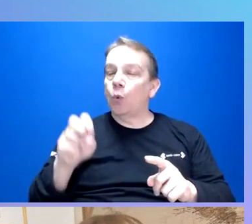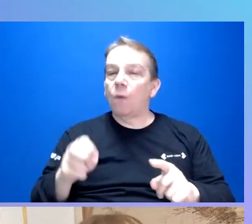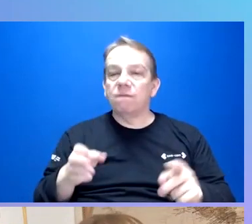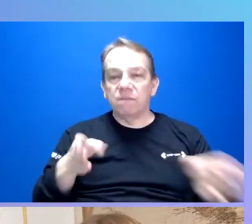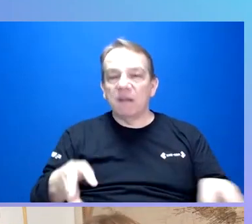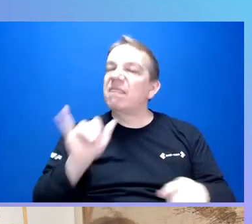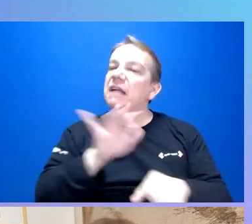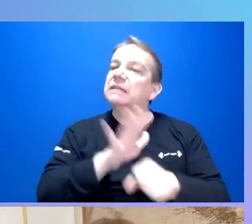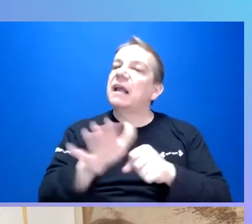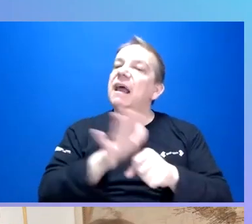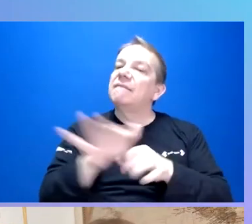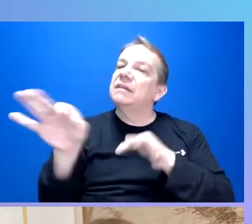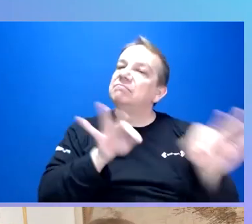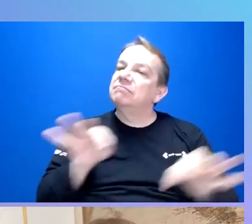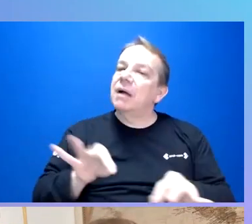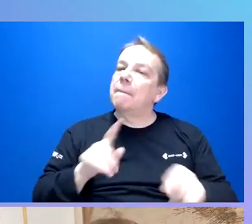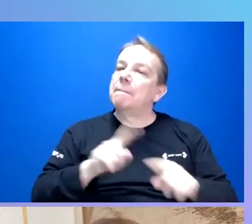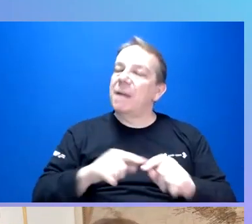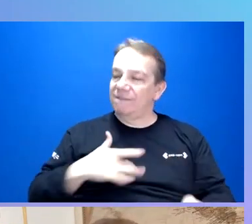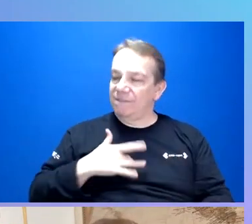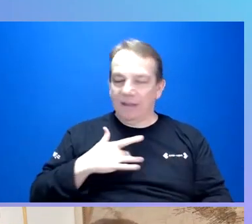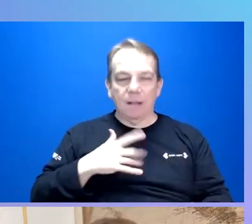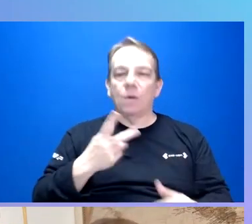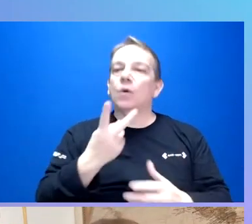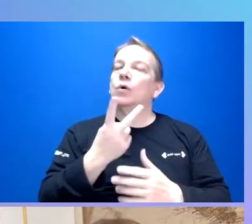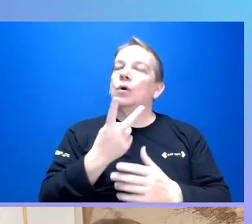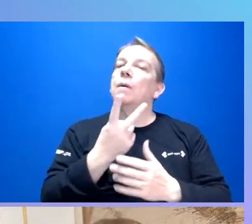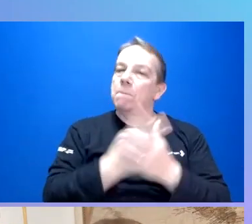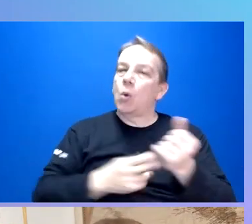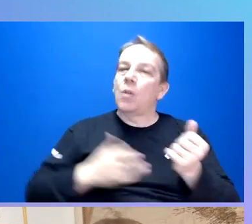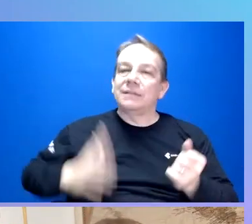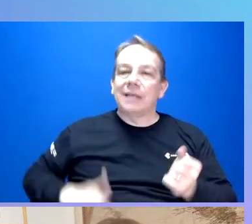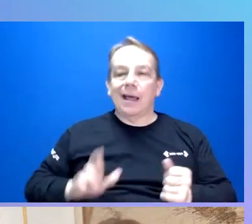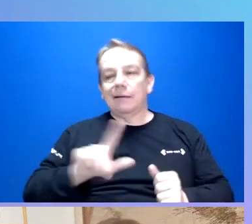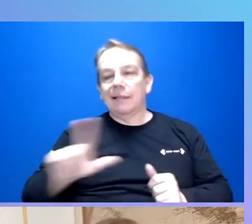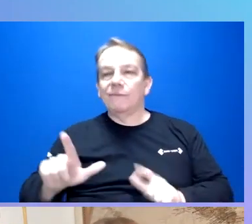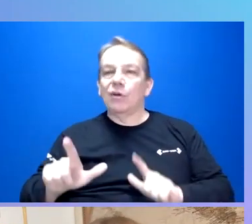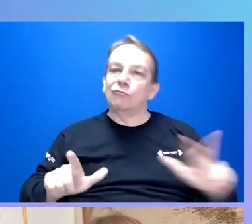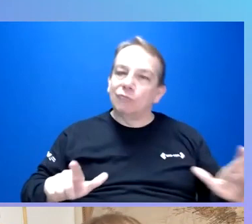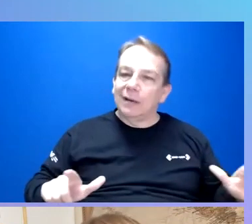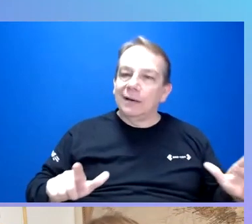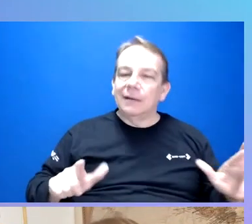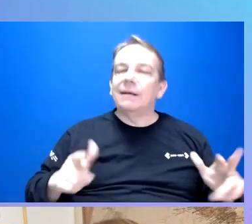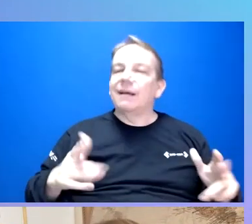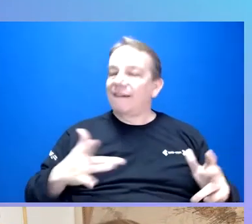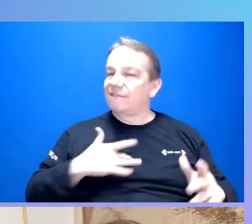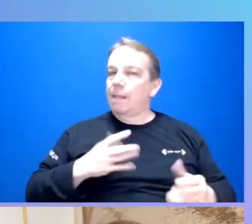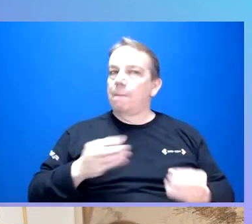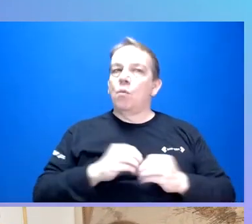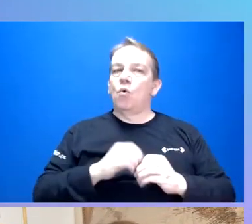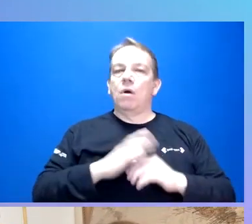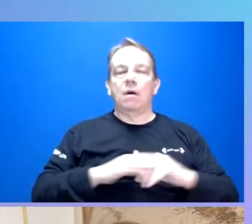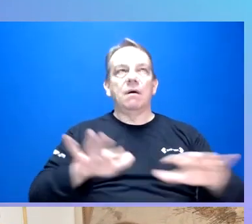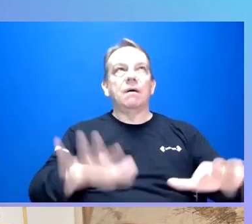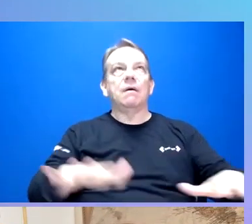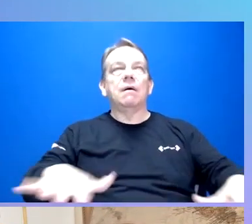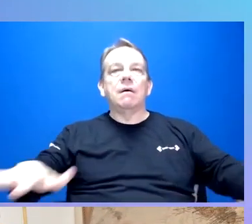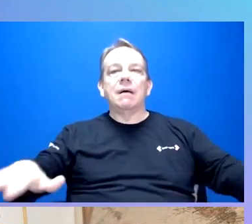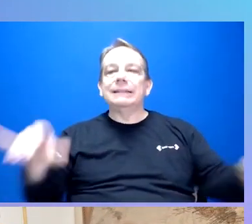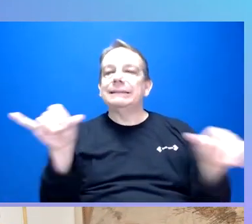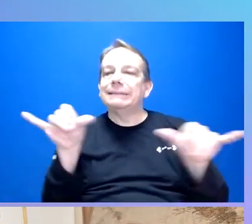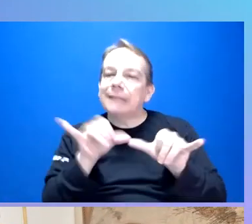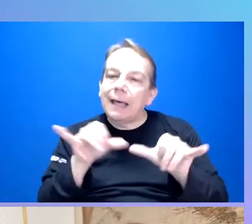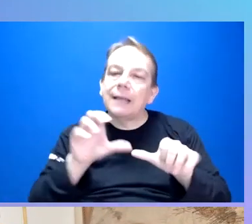enough detail. But I think in the future, we want to show both the left and the right side of it because it gives a better overview of the shape and it gives more